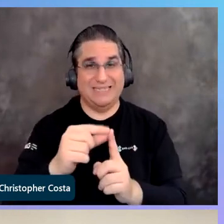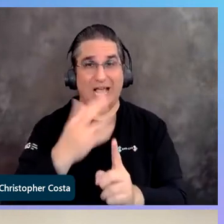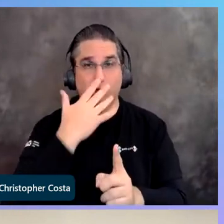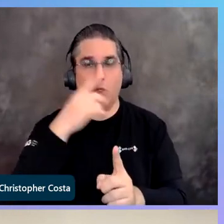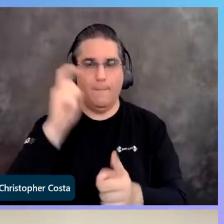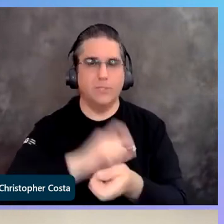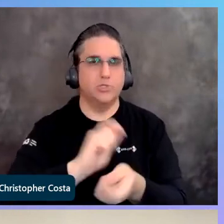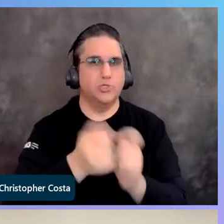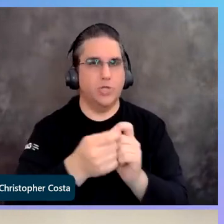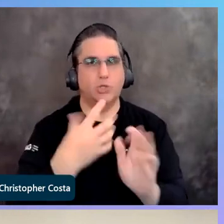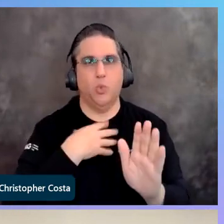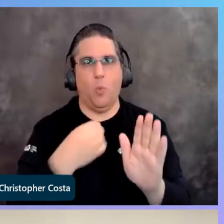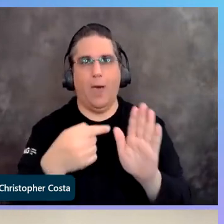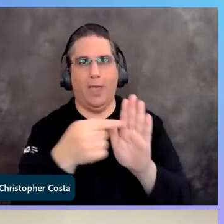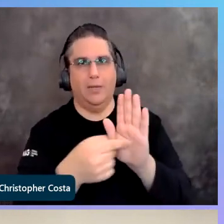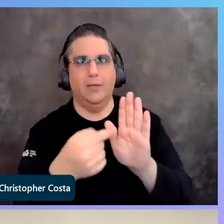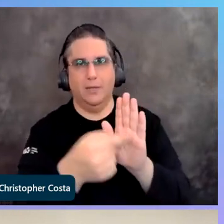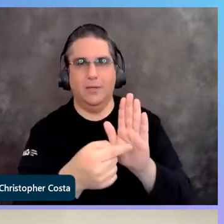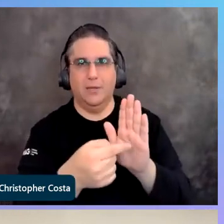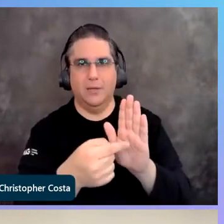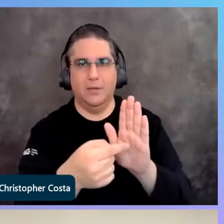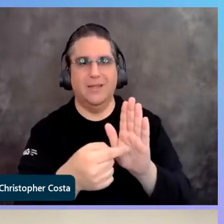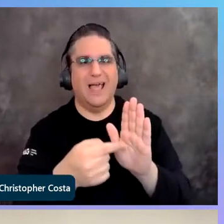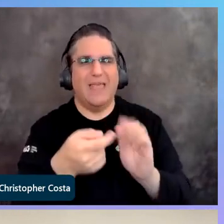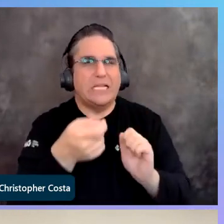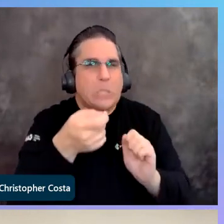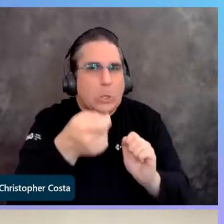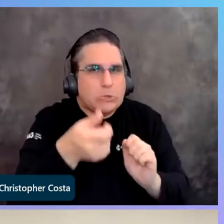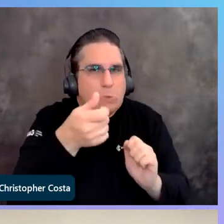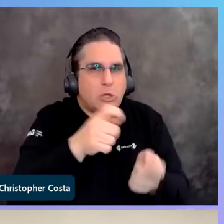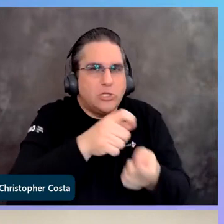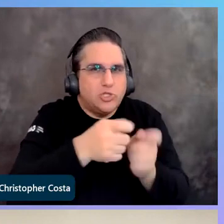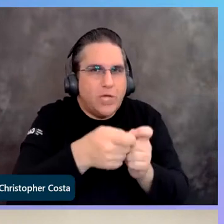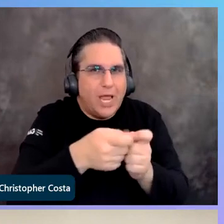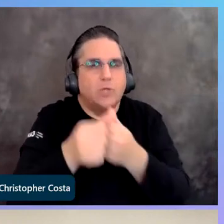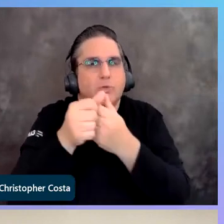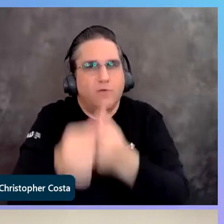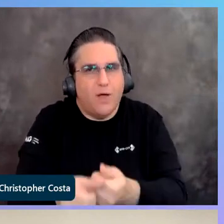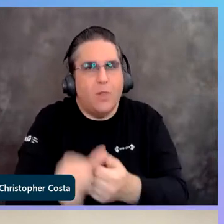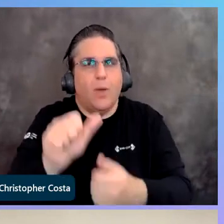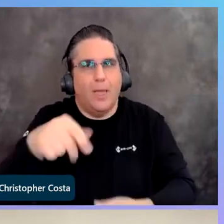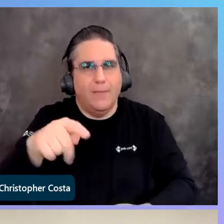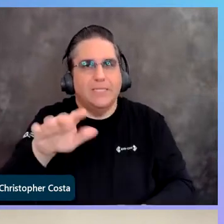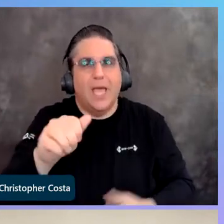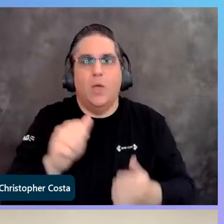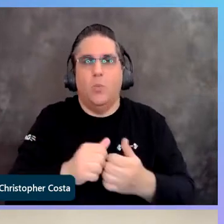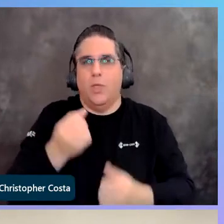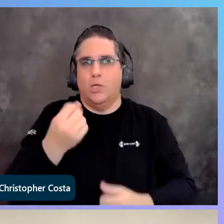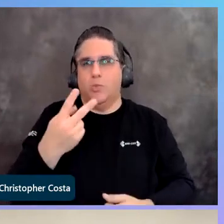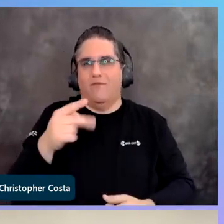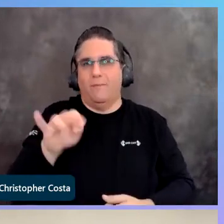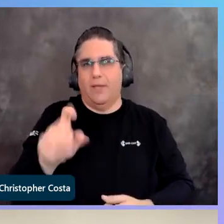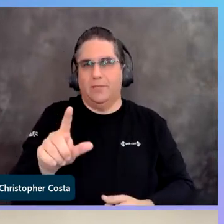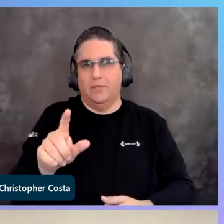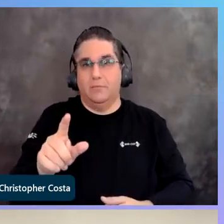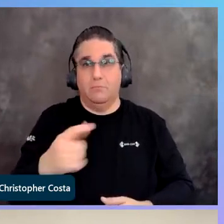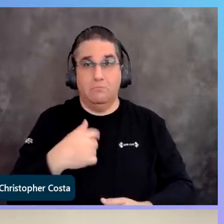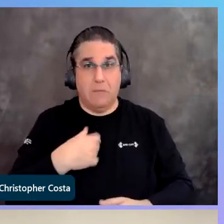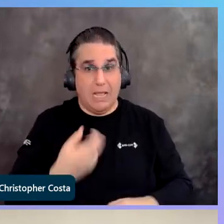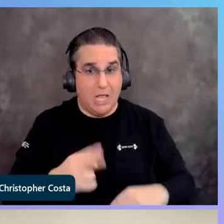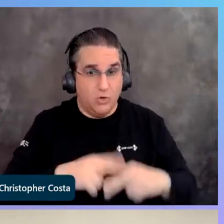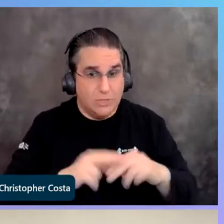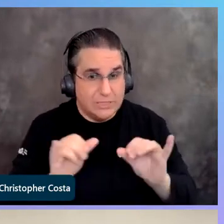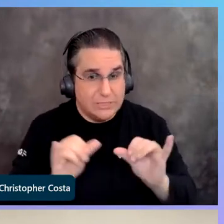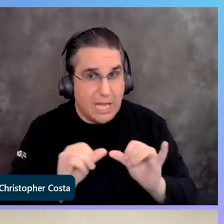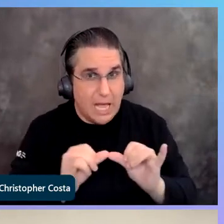amount of change I need to do to make 12 pixel text APCA accessible. But maybe I can increase the text size.